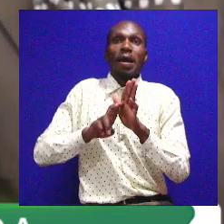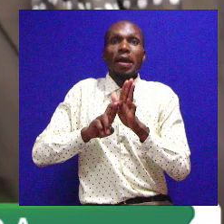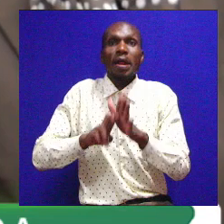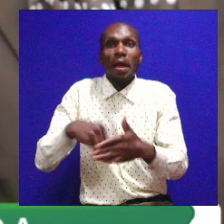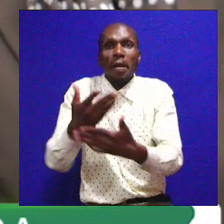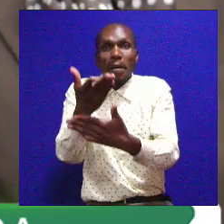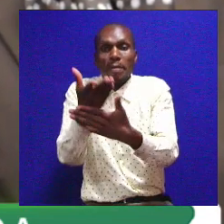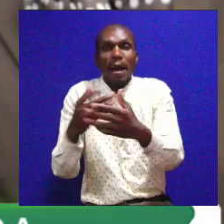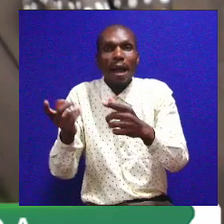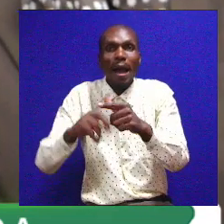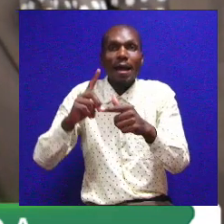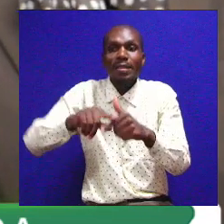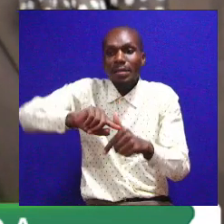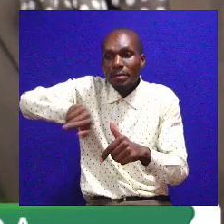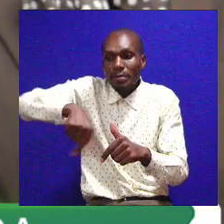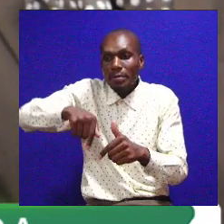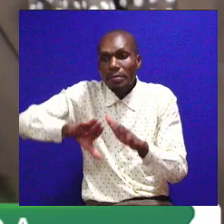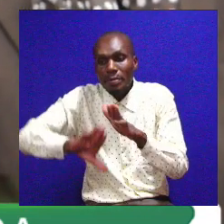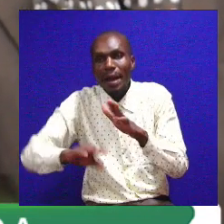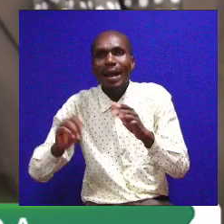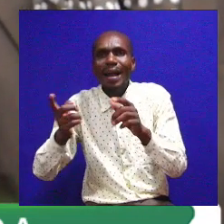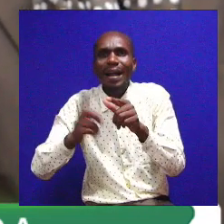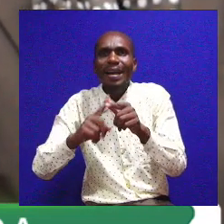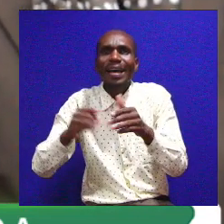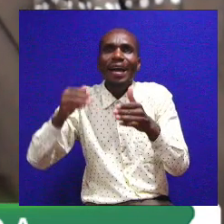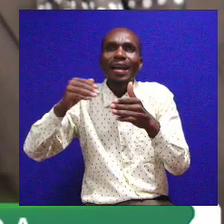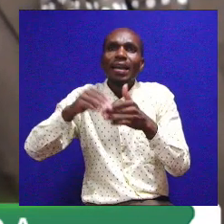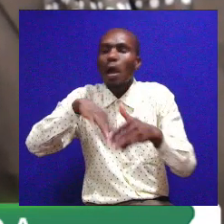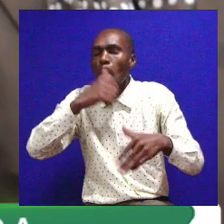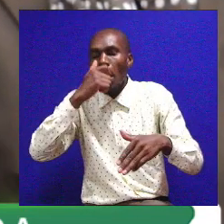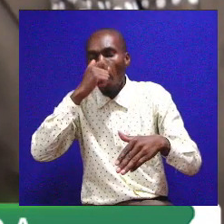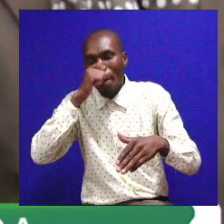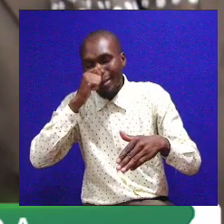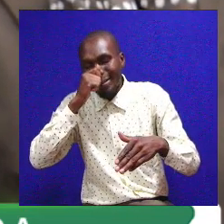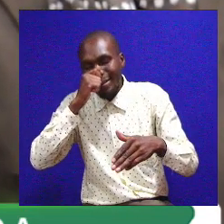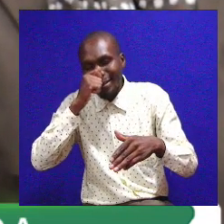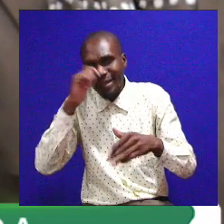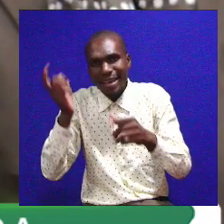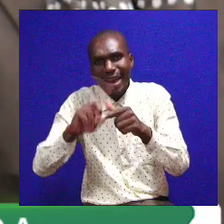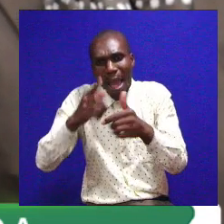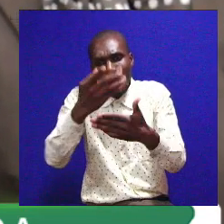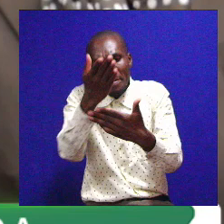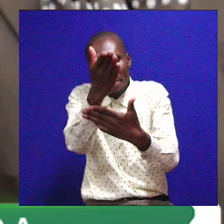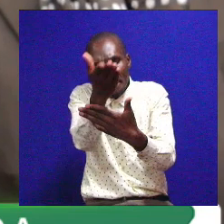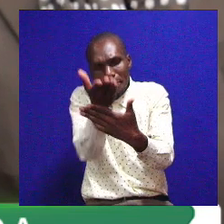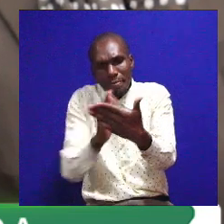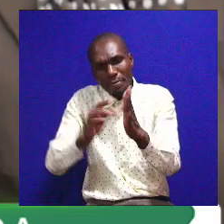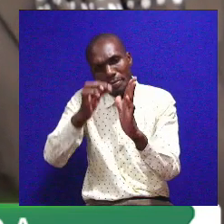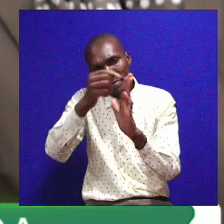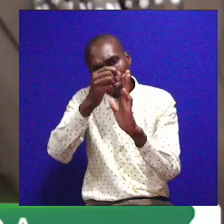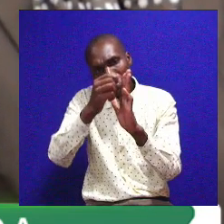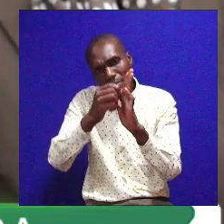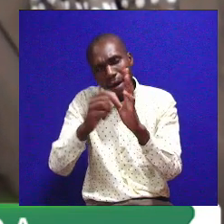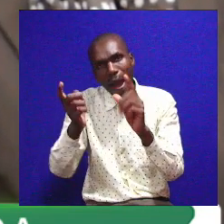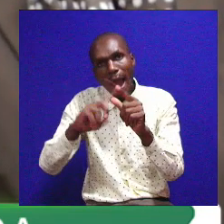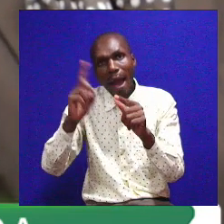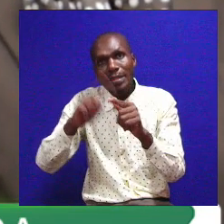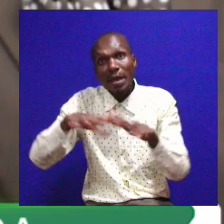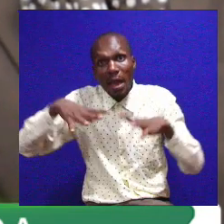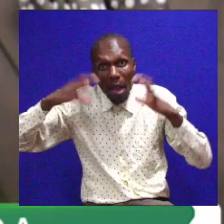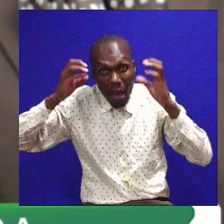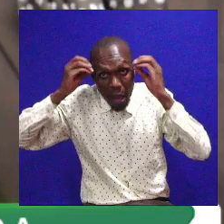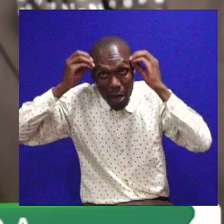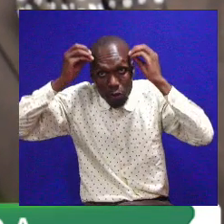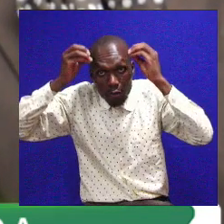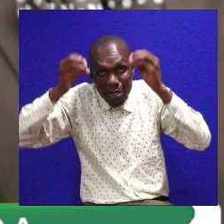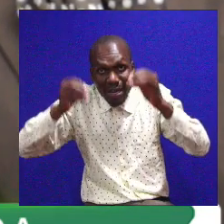even at ward level. So we wish to marry the lists so that we don't have students benefiting